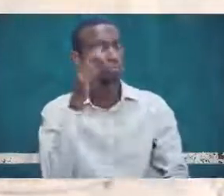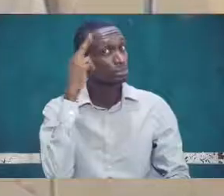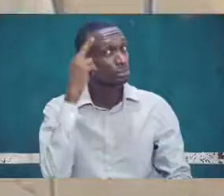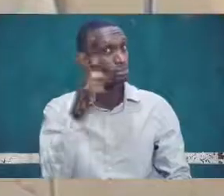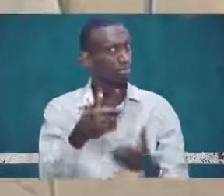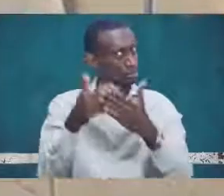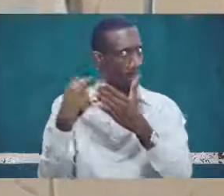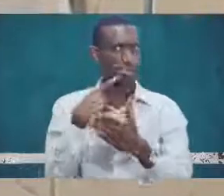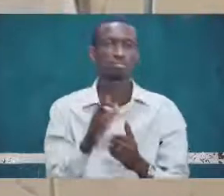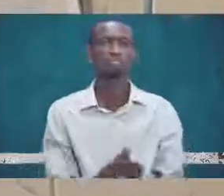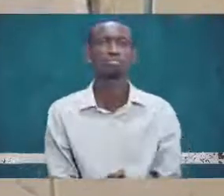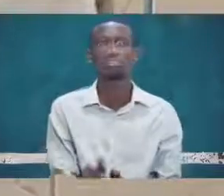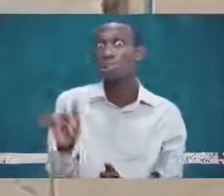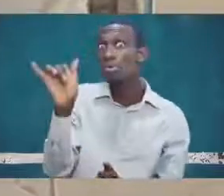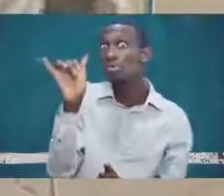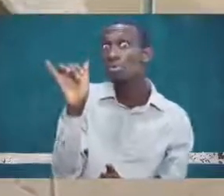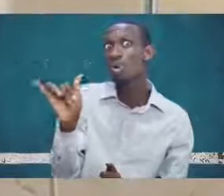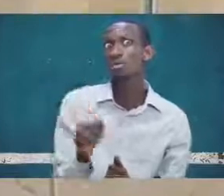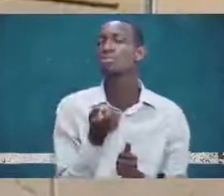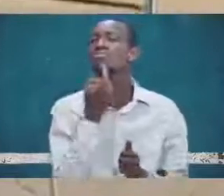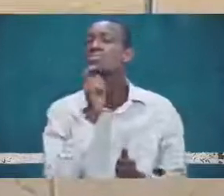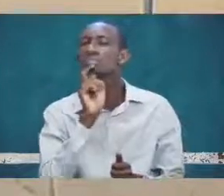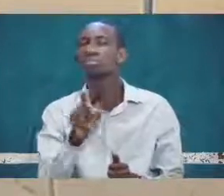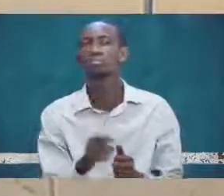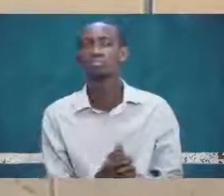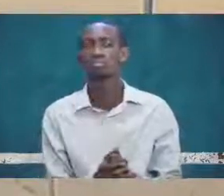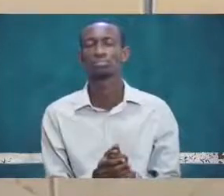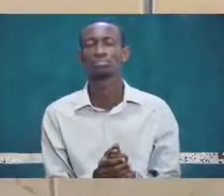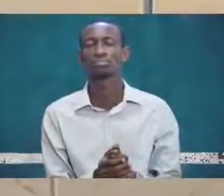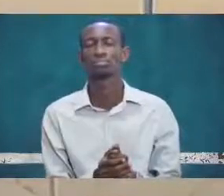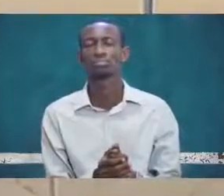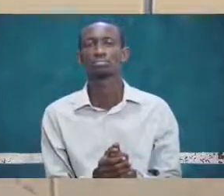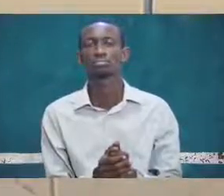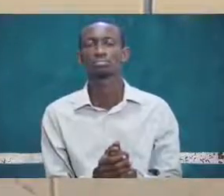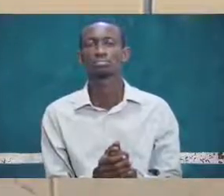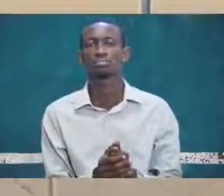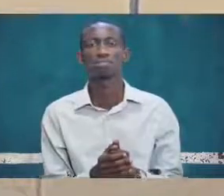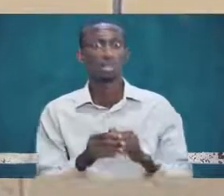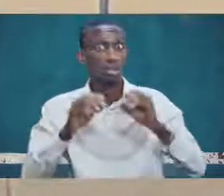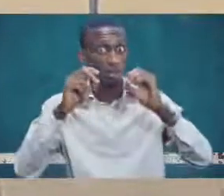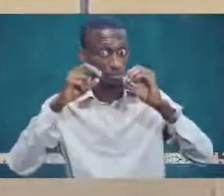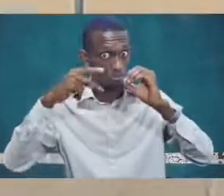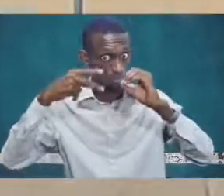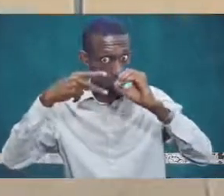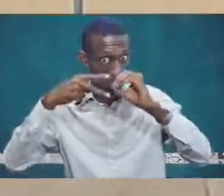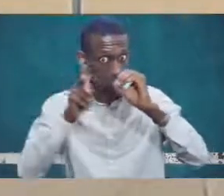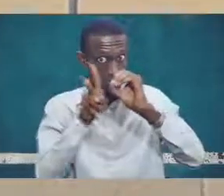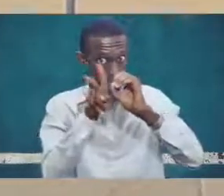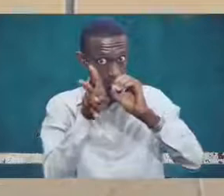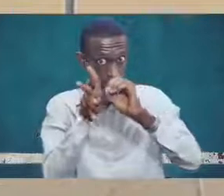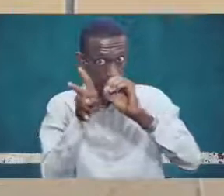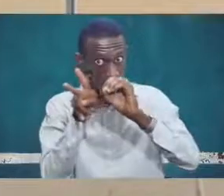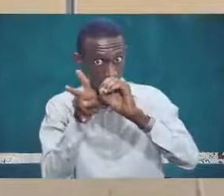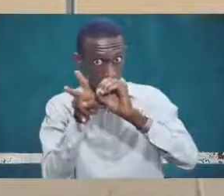said y should be proportional to the x. You see? If it is proportion, it means if I